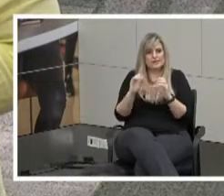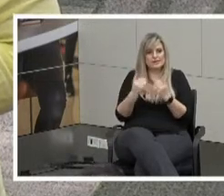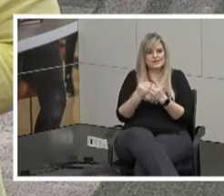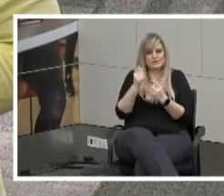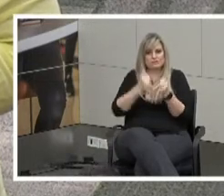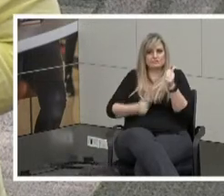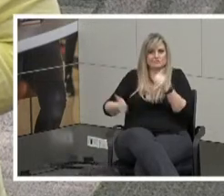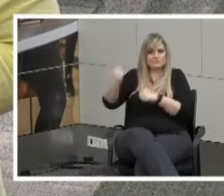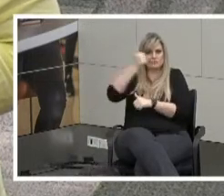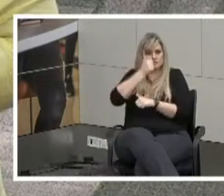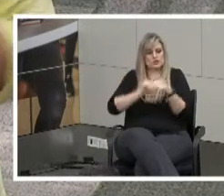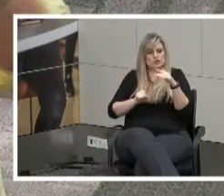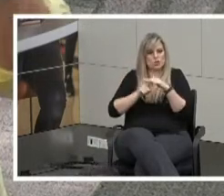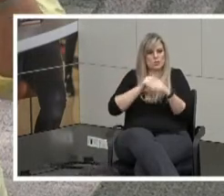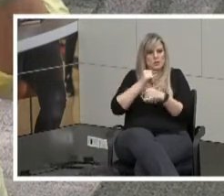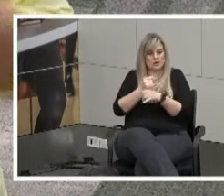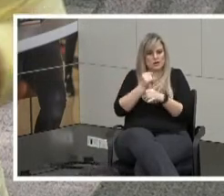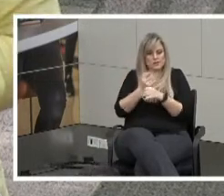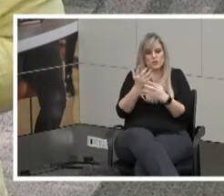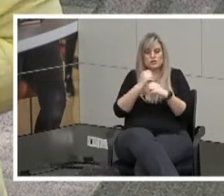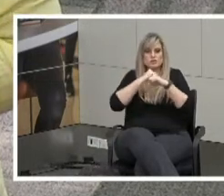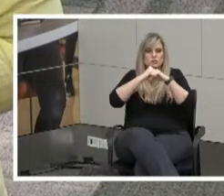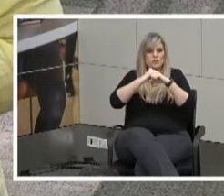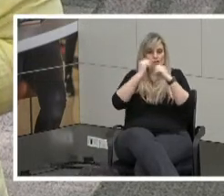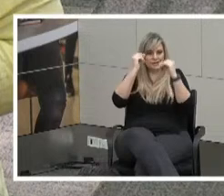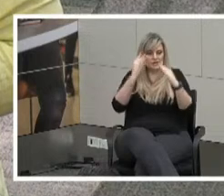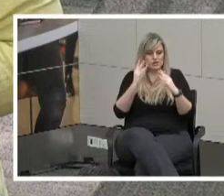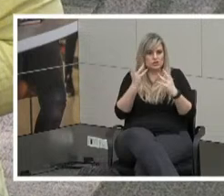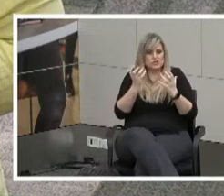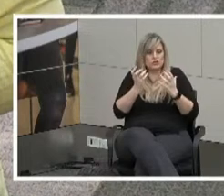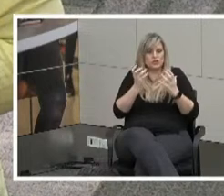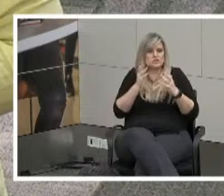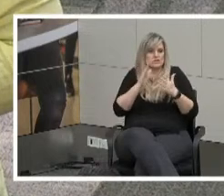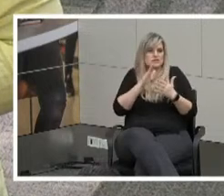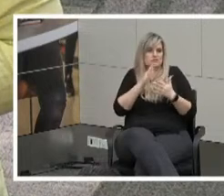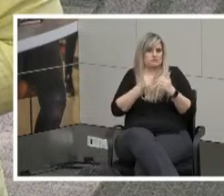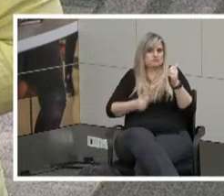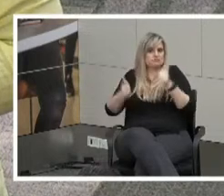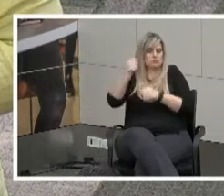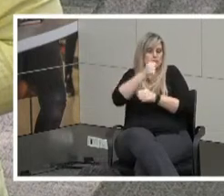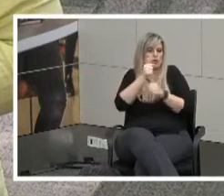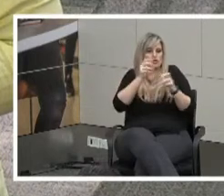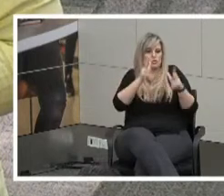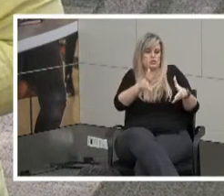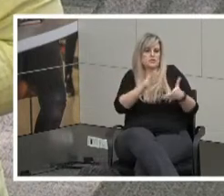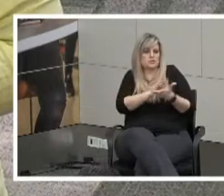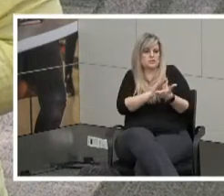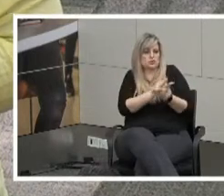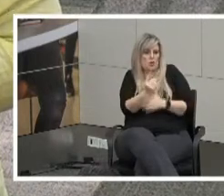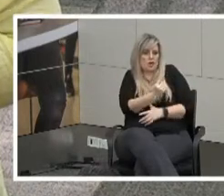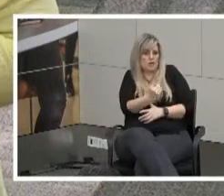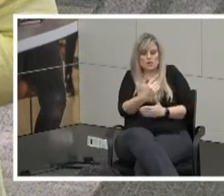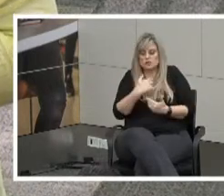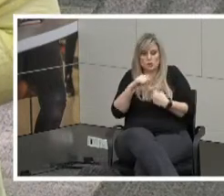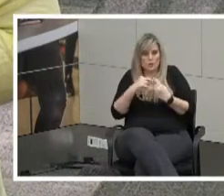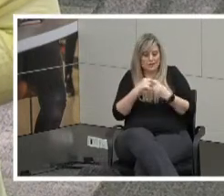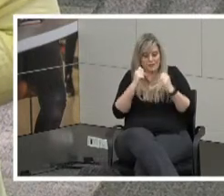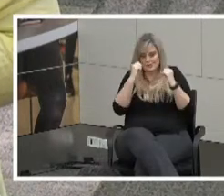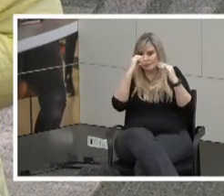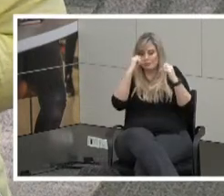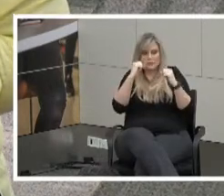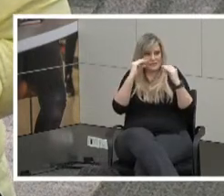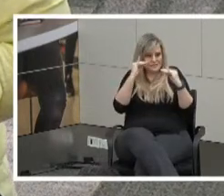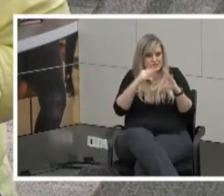to protect his teacher and make sure that everything goes right so they will leave his school alone when these amazing teachers leave who will be left the bottom of the